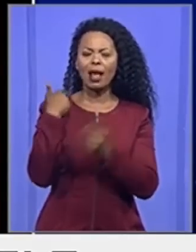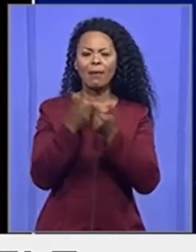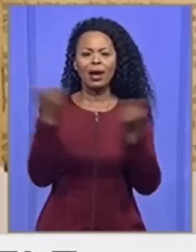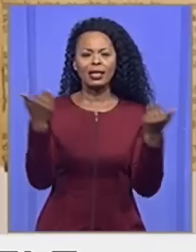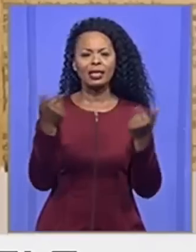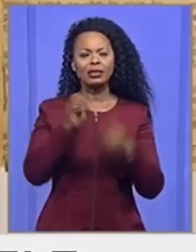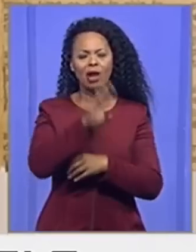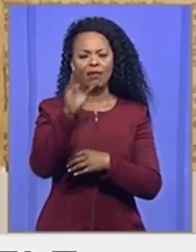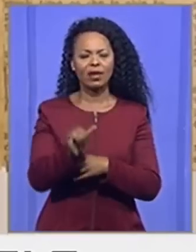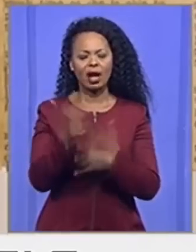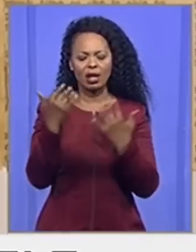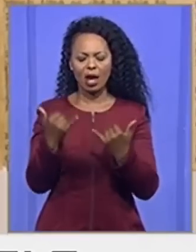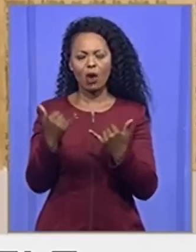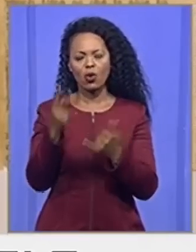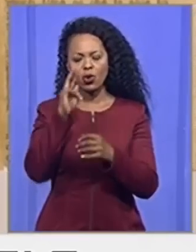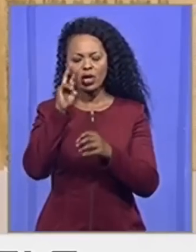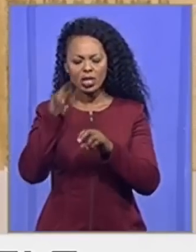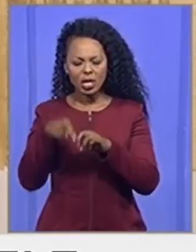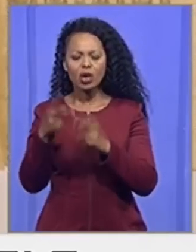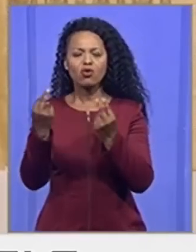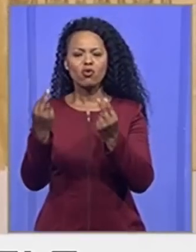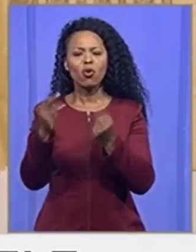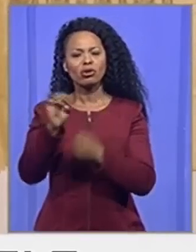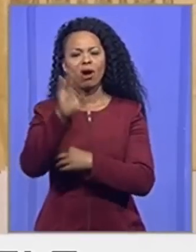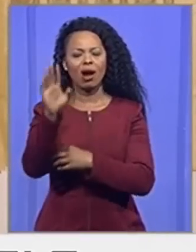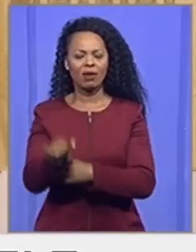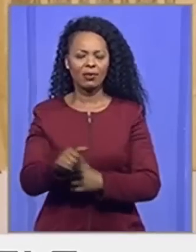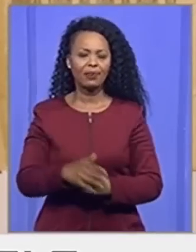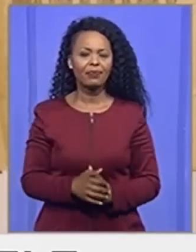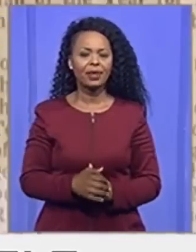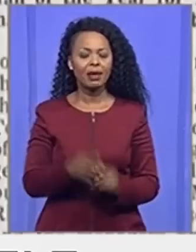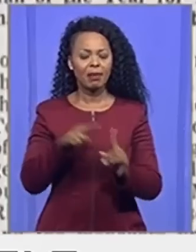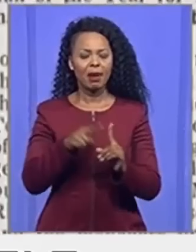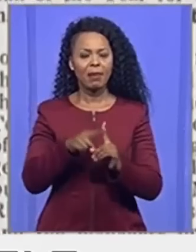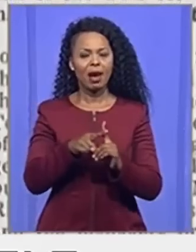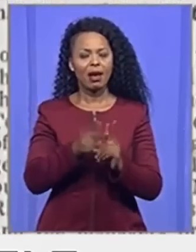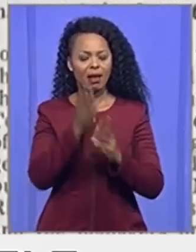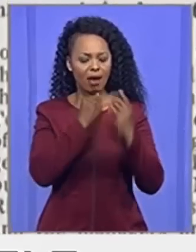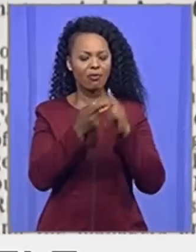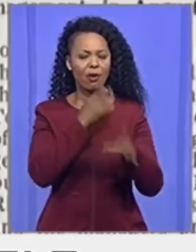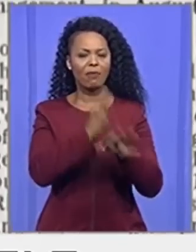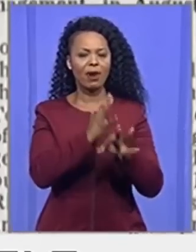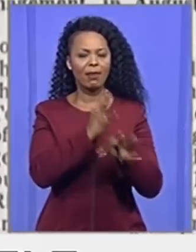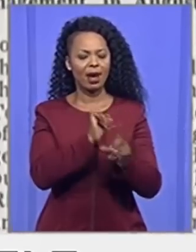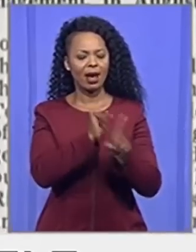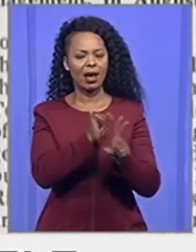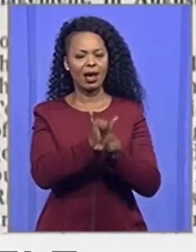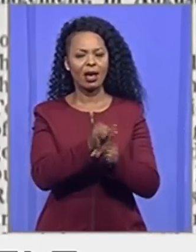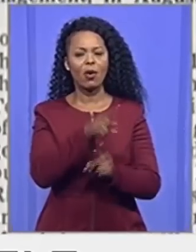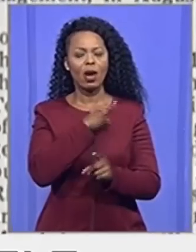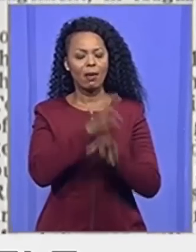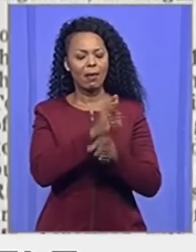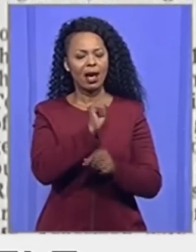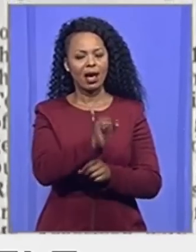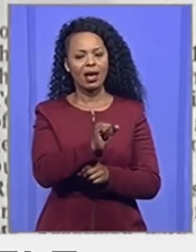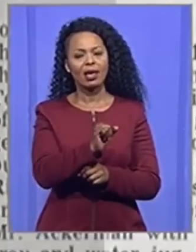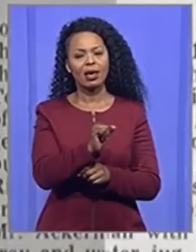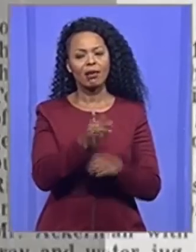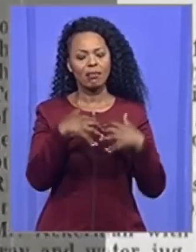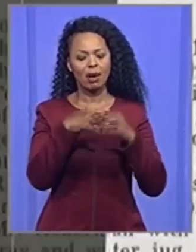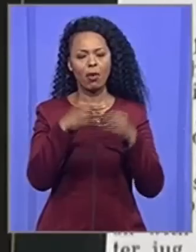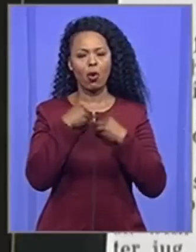modern government. Ackerman o goletše lapeng la boragwebo ka morago gore ragwe a thome lebenkele la Ackermans ka morago ga ntwa ya mathomo ya